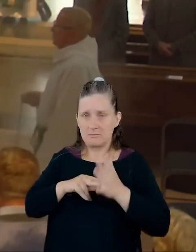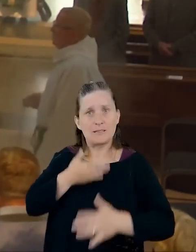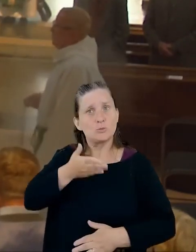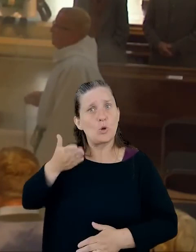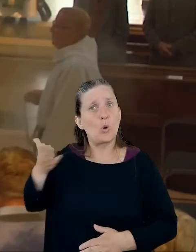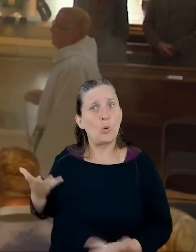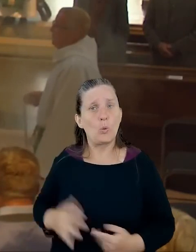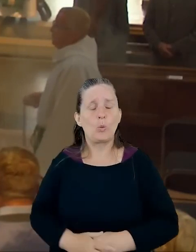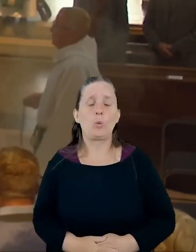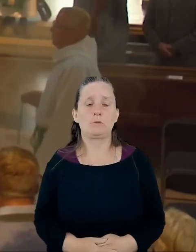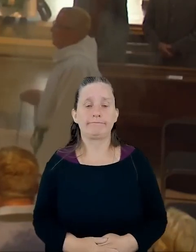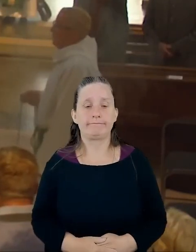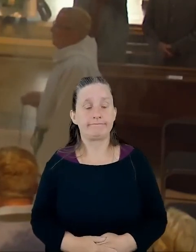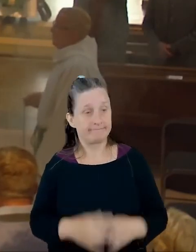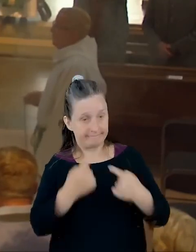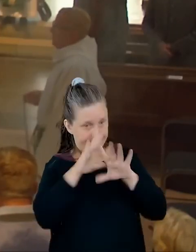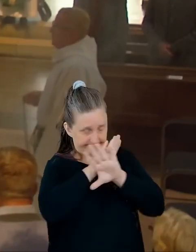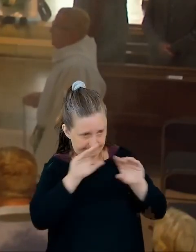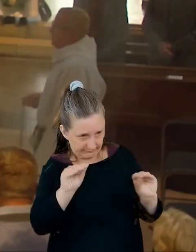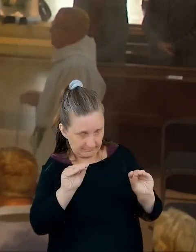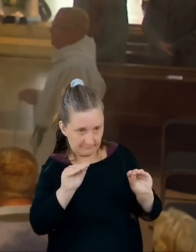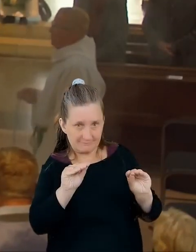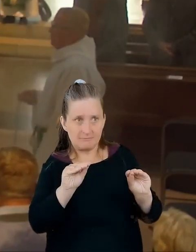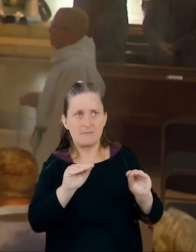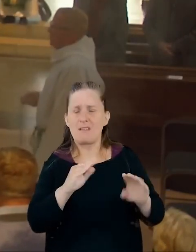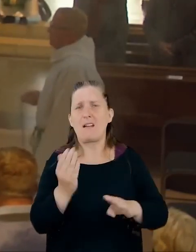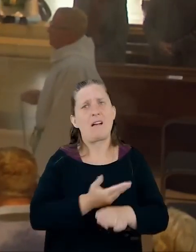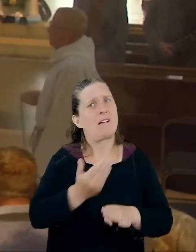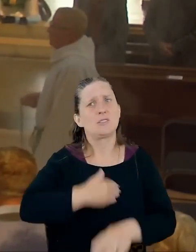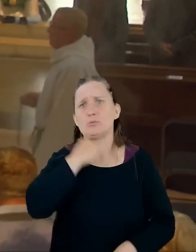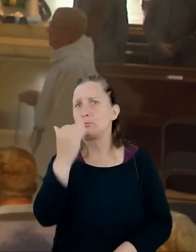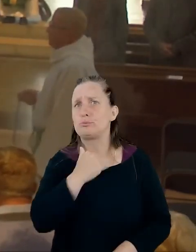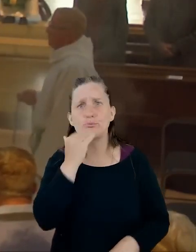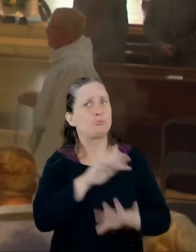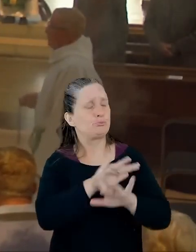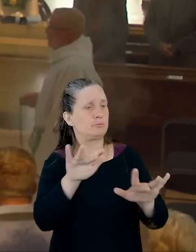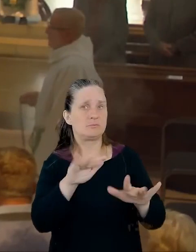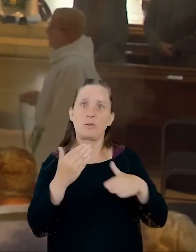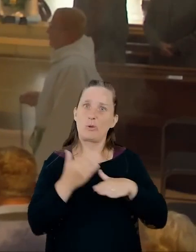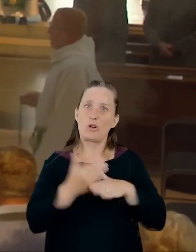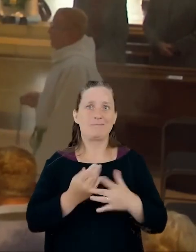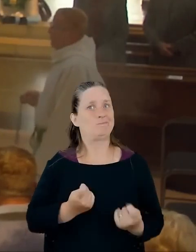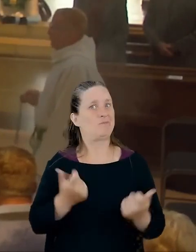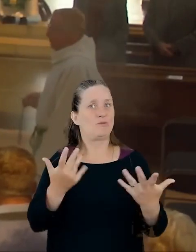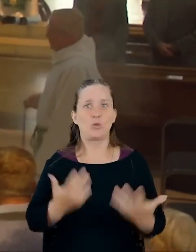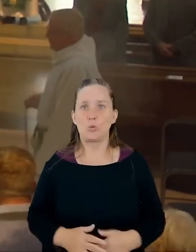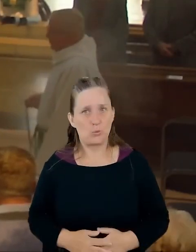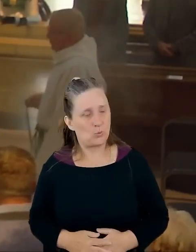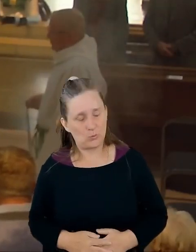go. He said to them, "The harvest is plentiful, but the laborers are